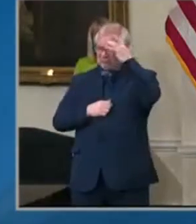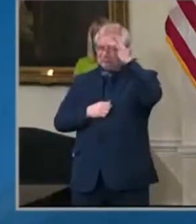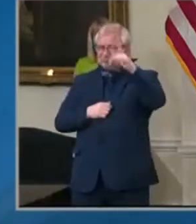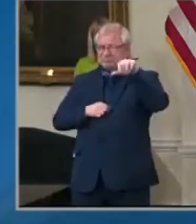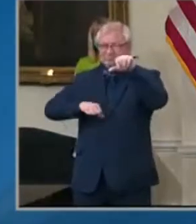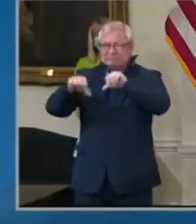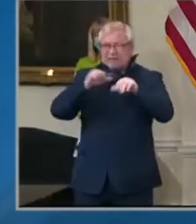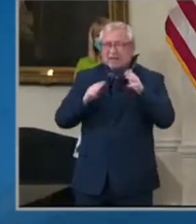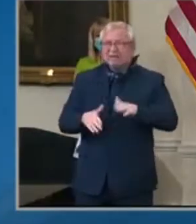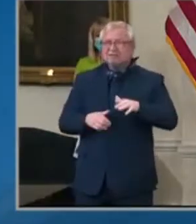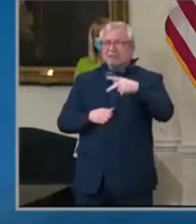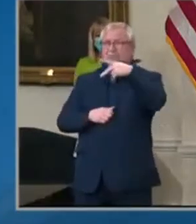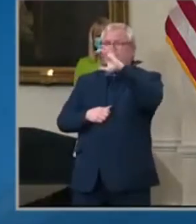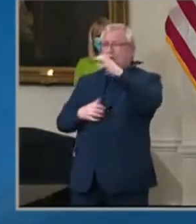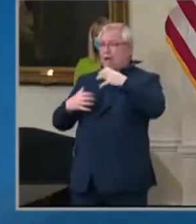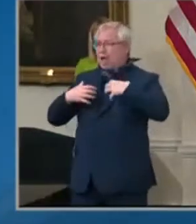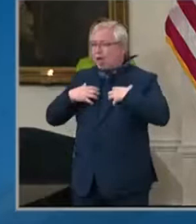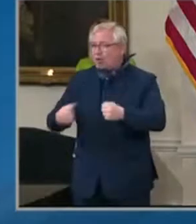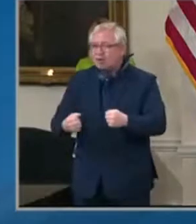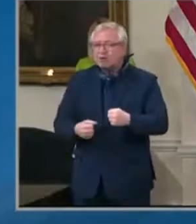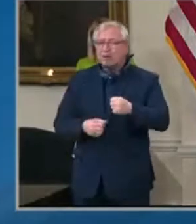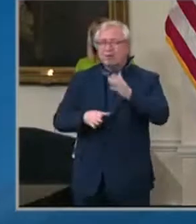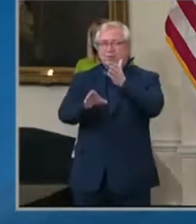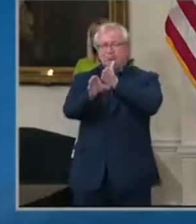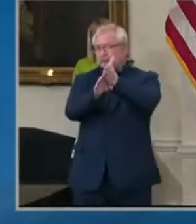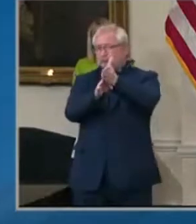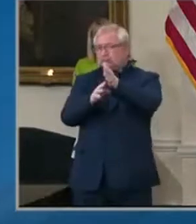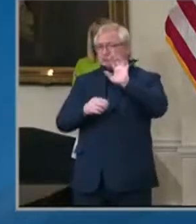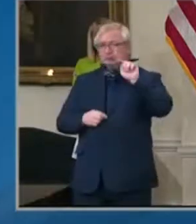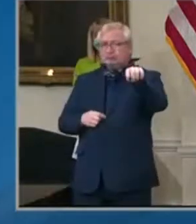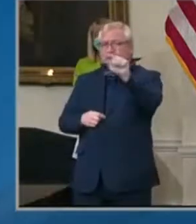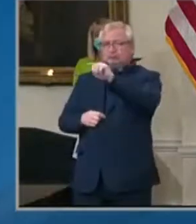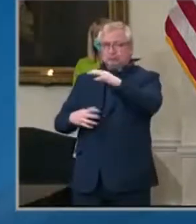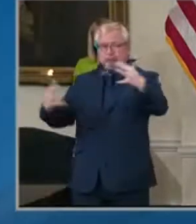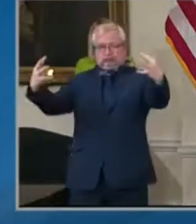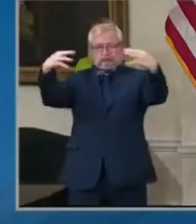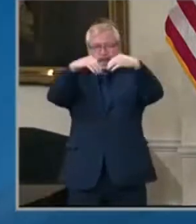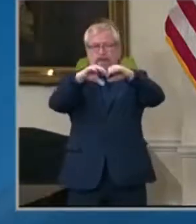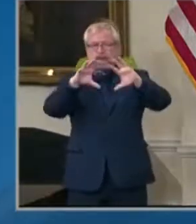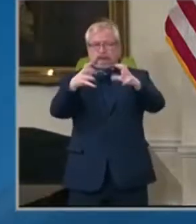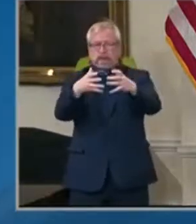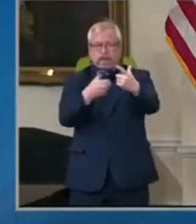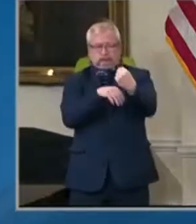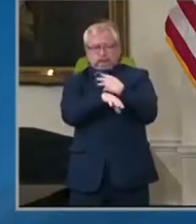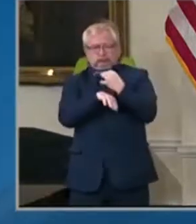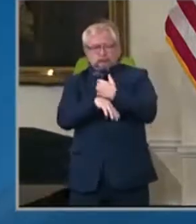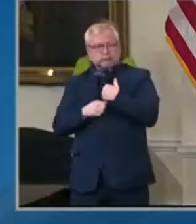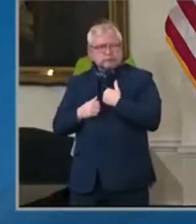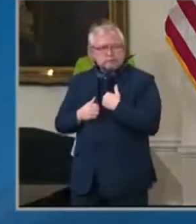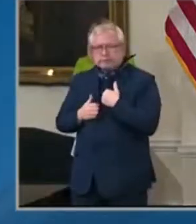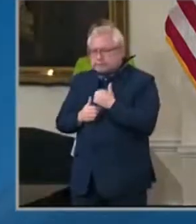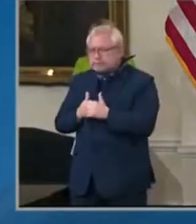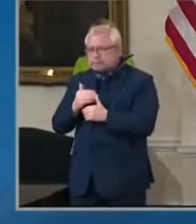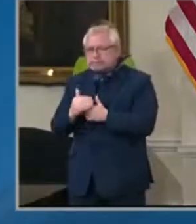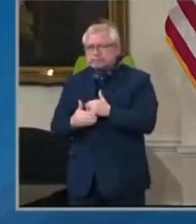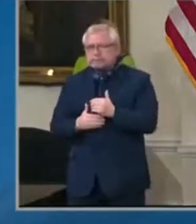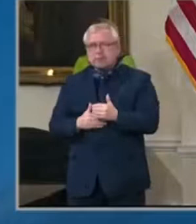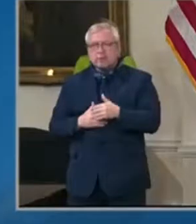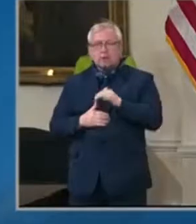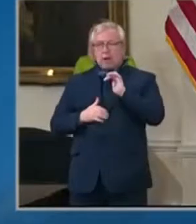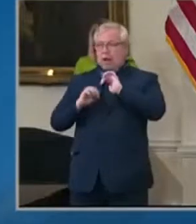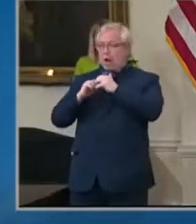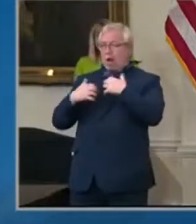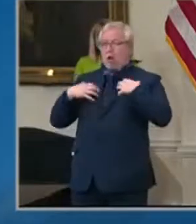health experts in the world. And as we move into this recovery phase, we're going to continue to rely on